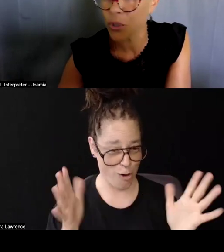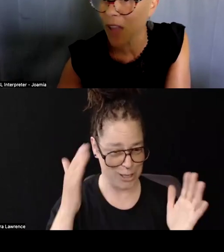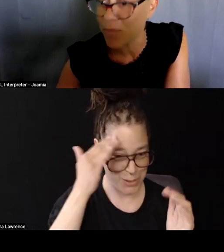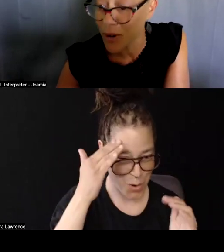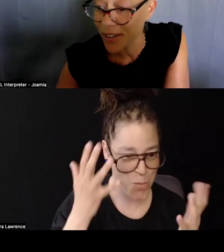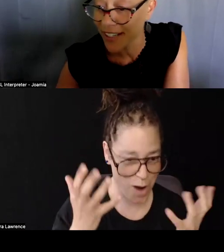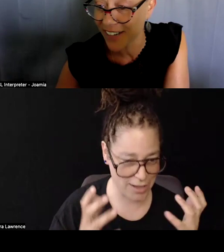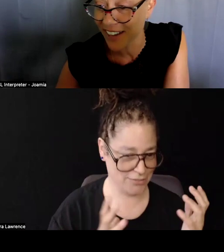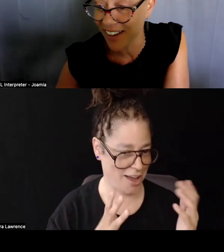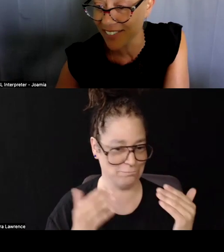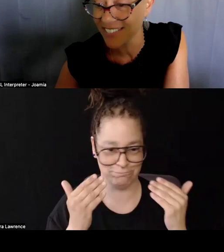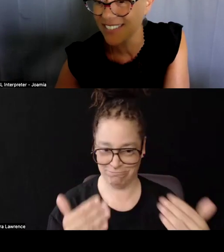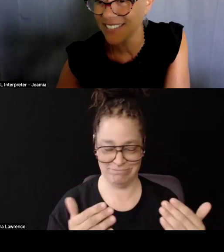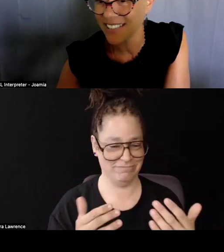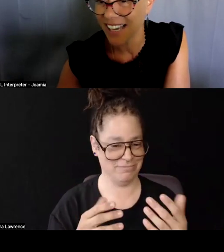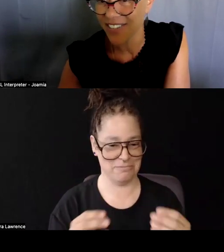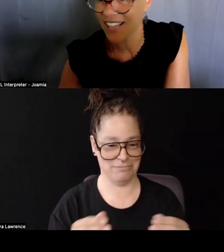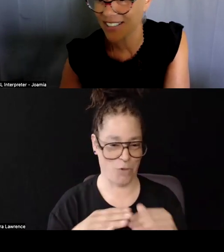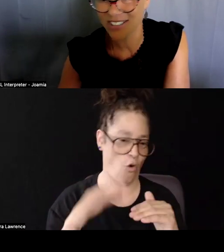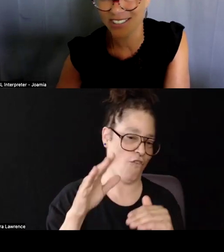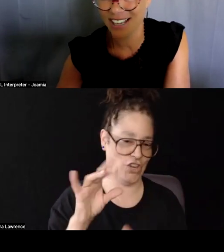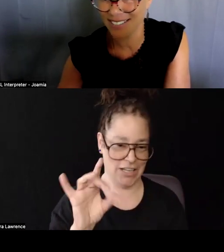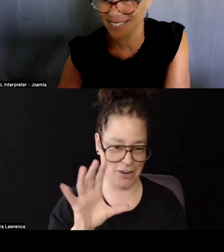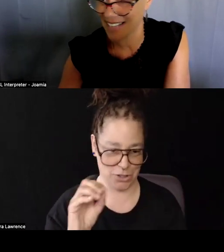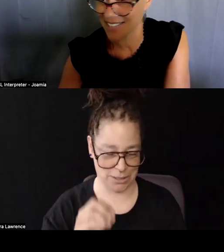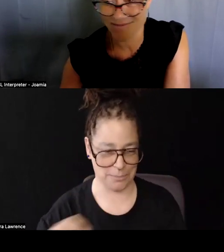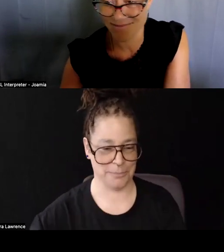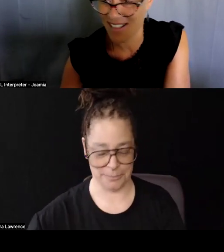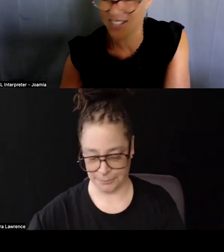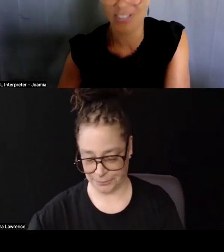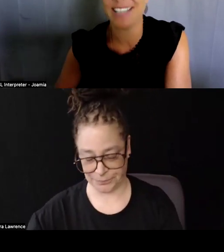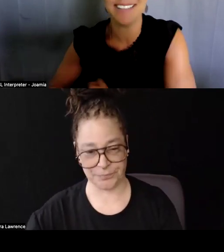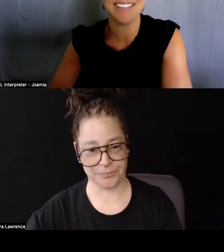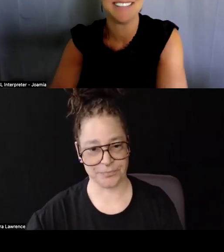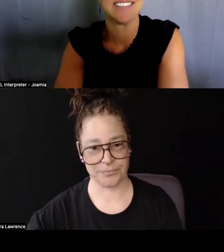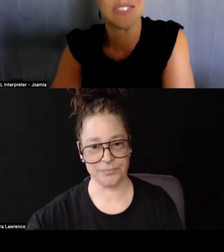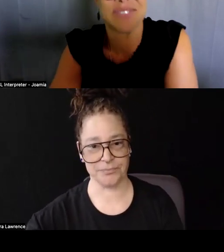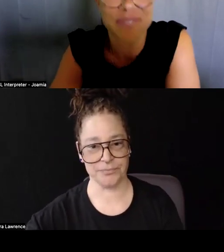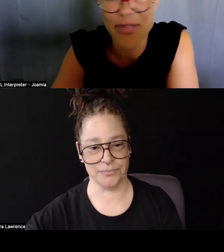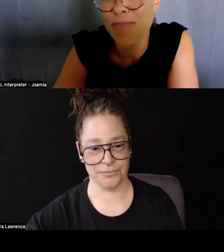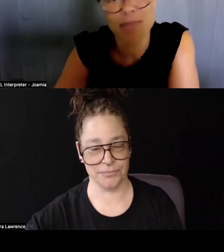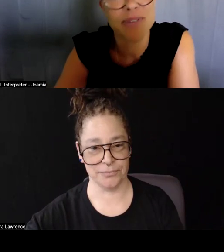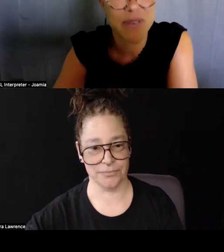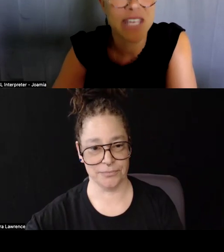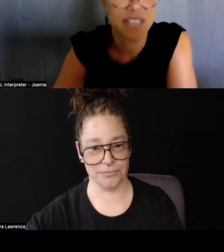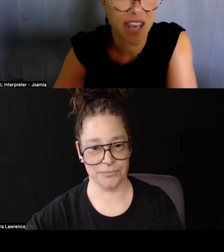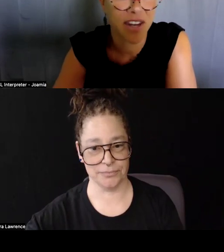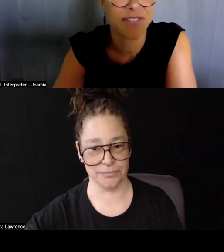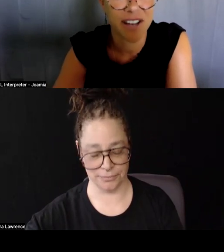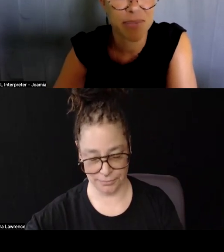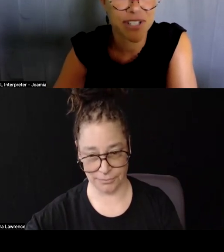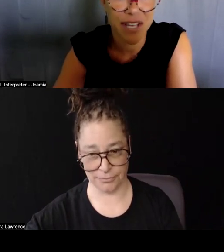You can do a lot more than 85. And if you'd like to do that, that's fine. But the minimum